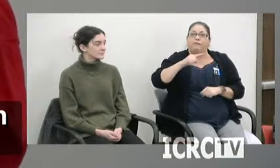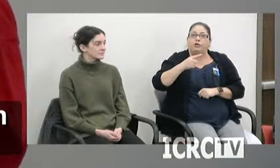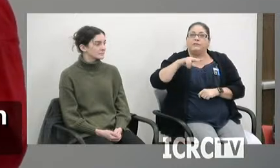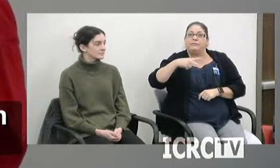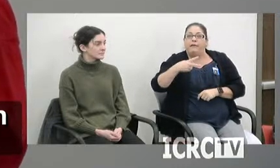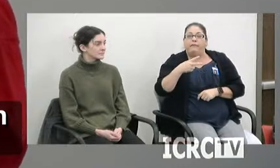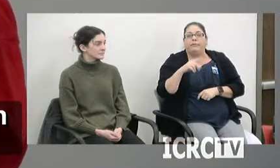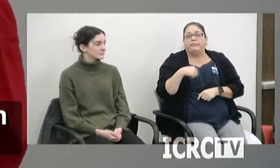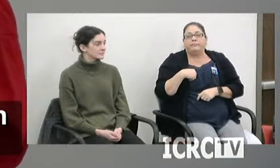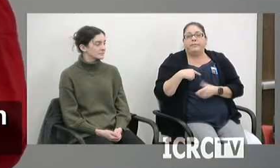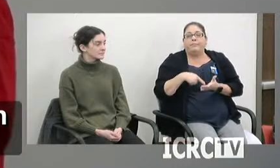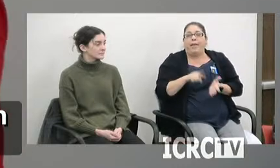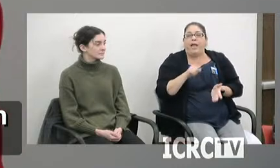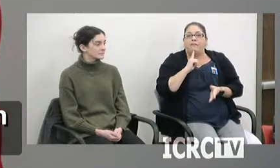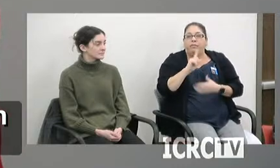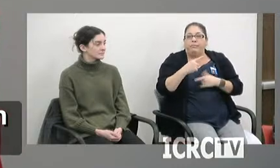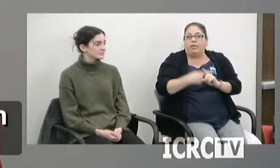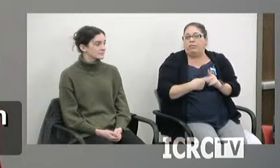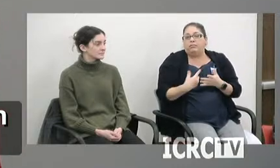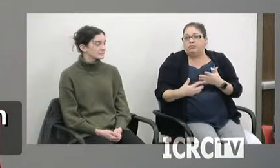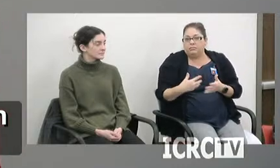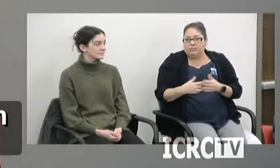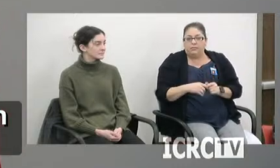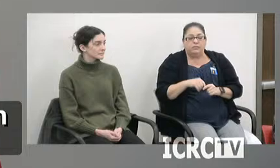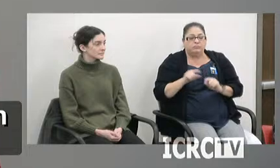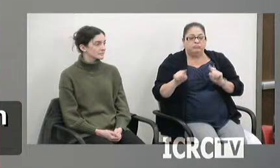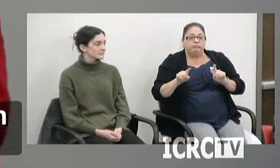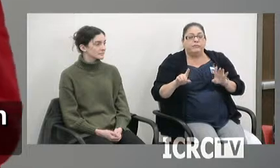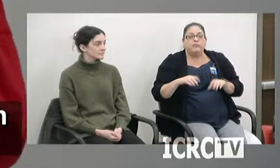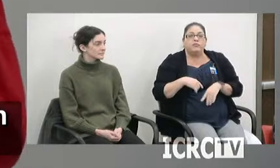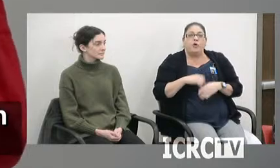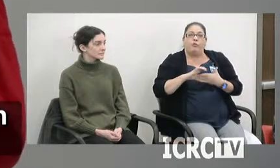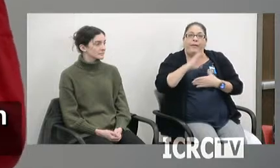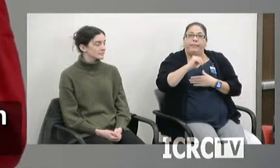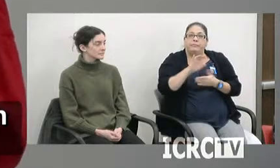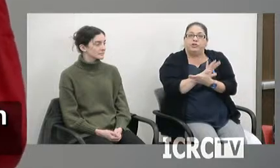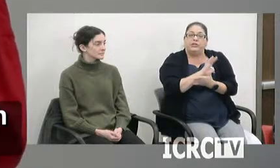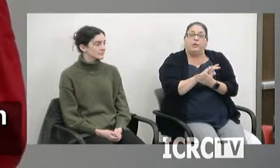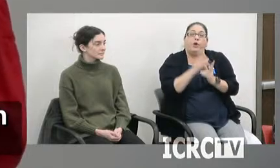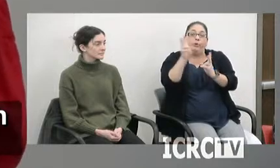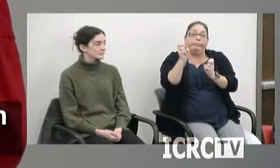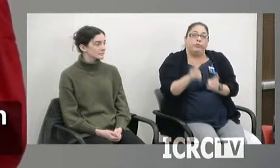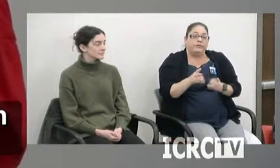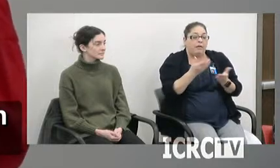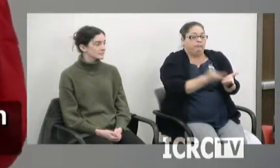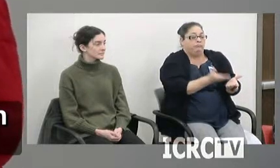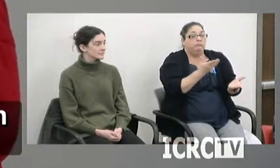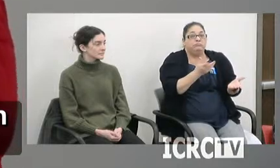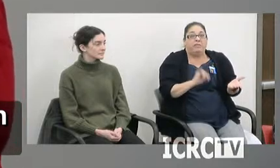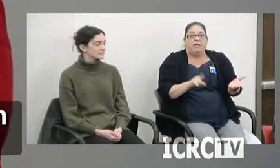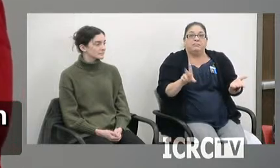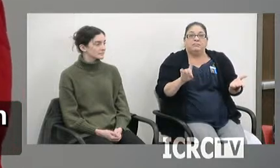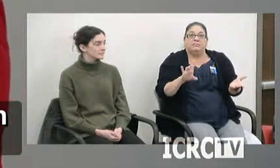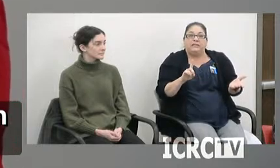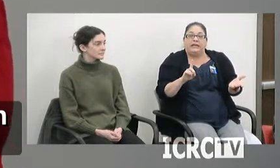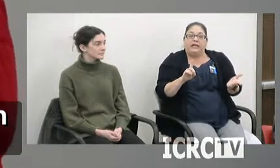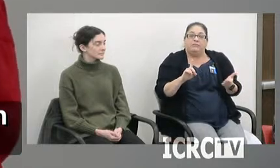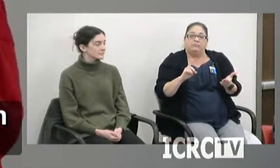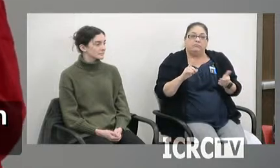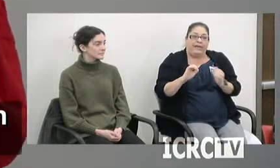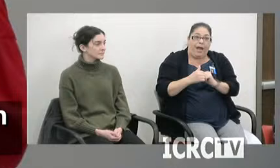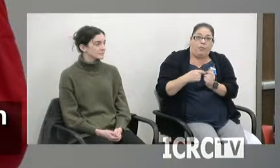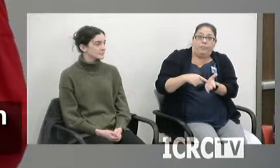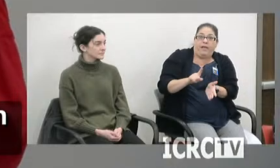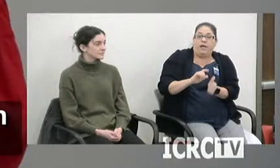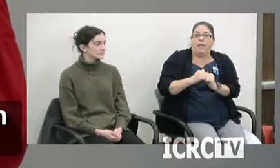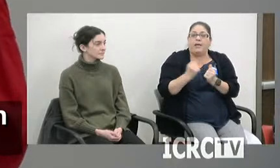month. So there's a curriculum sheet that's could be pulled down as evidence of what we pay and how we pay.